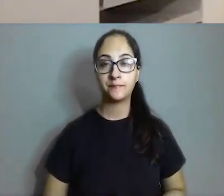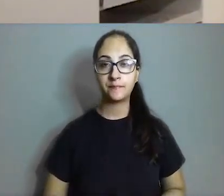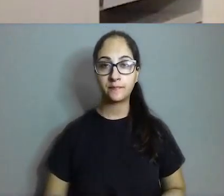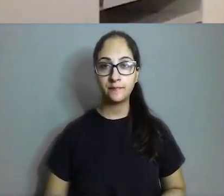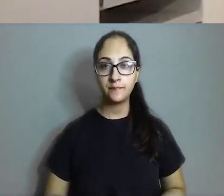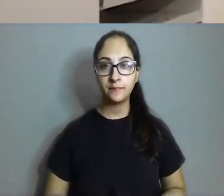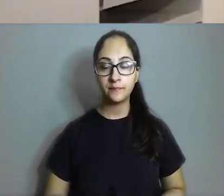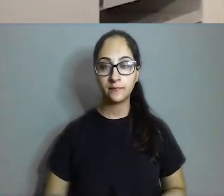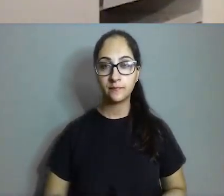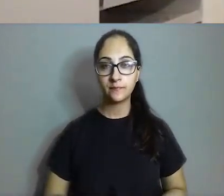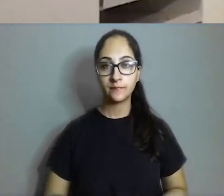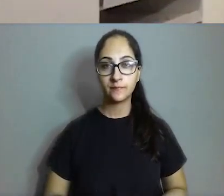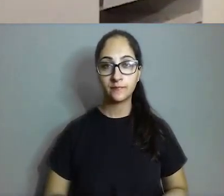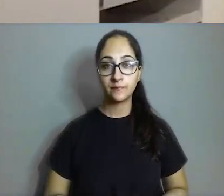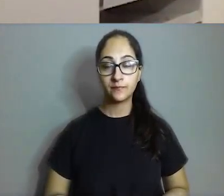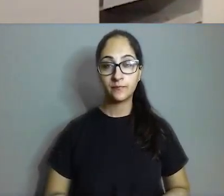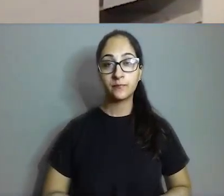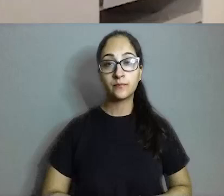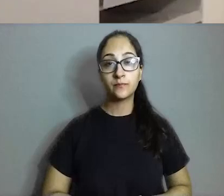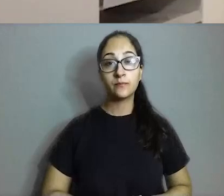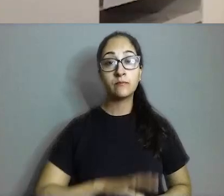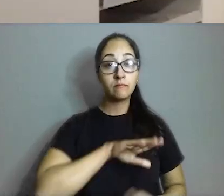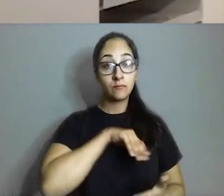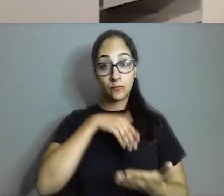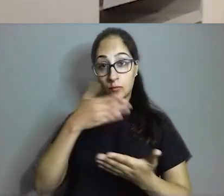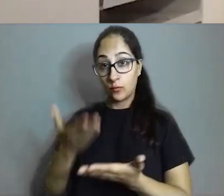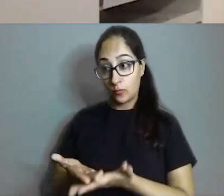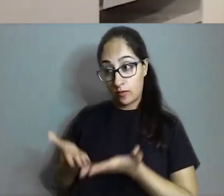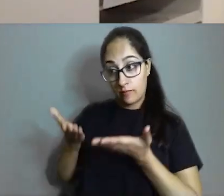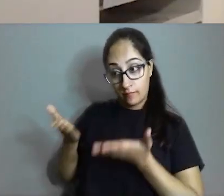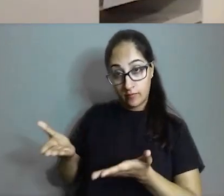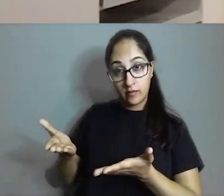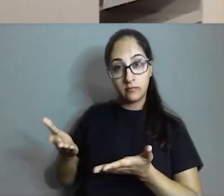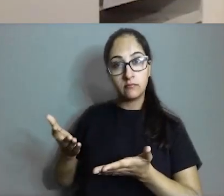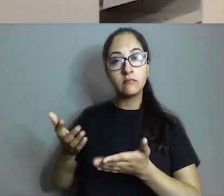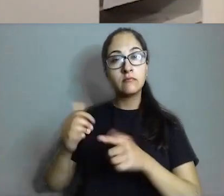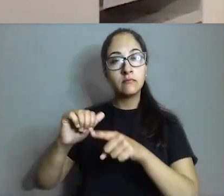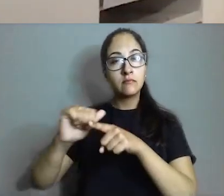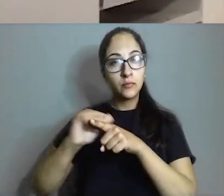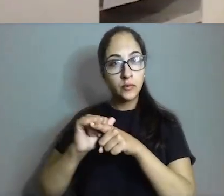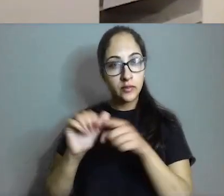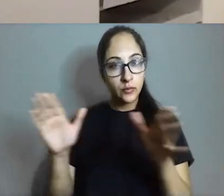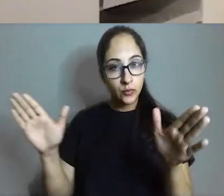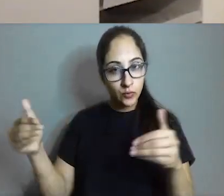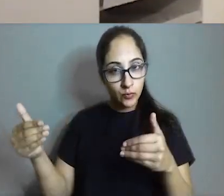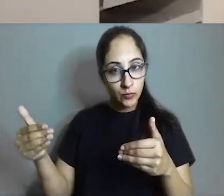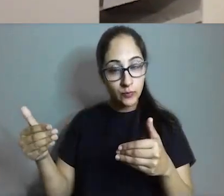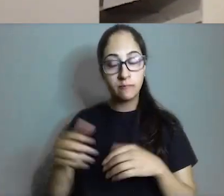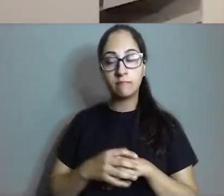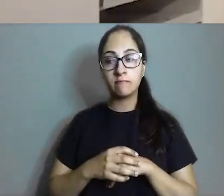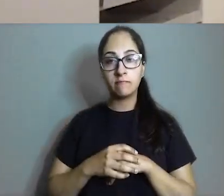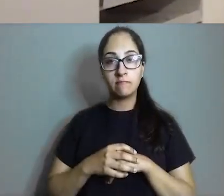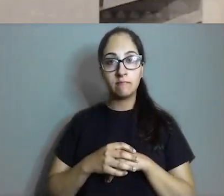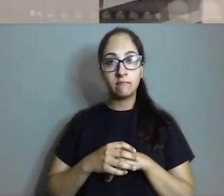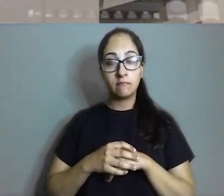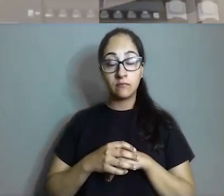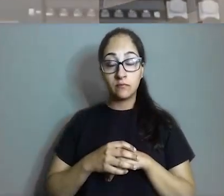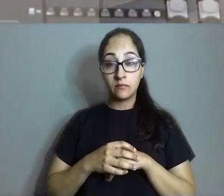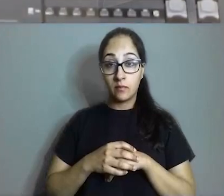of days at the conservatory, where we were practicing, rehearsing,